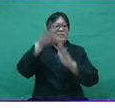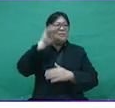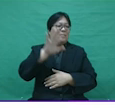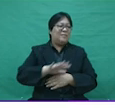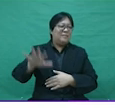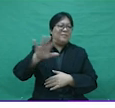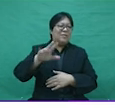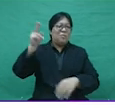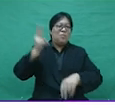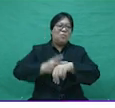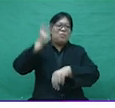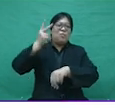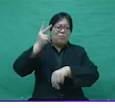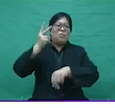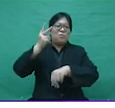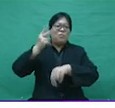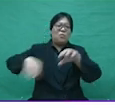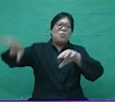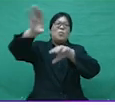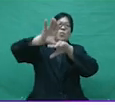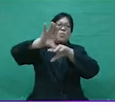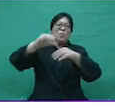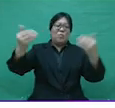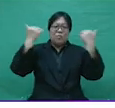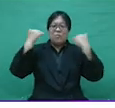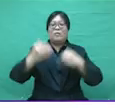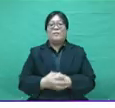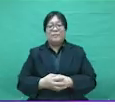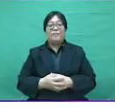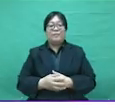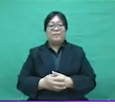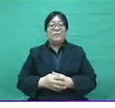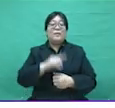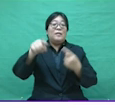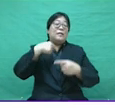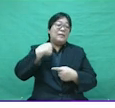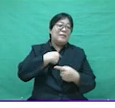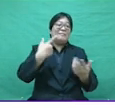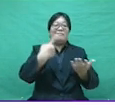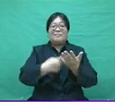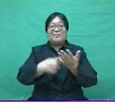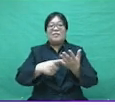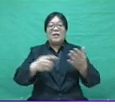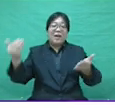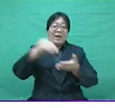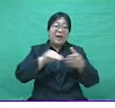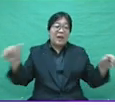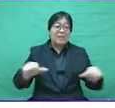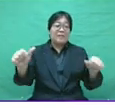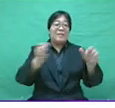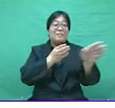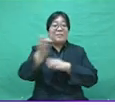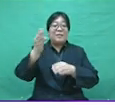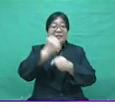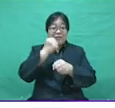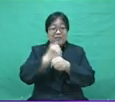than double as high as in the other groups. So when we talk about the reactivation of